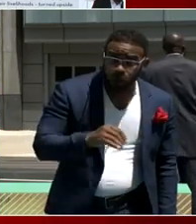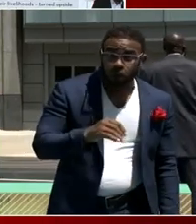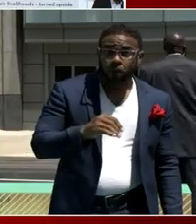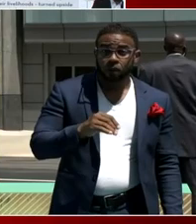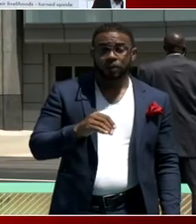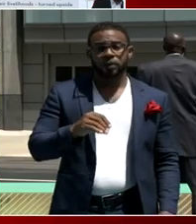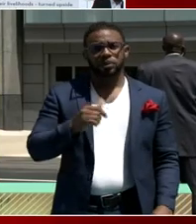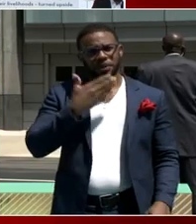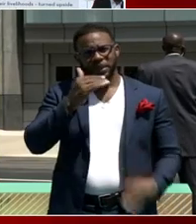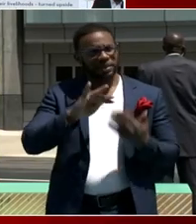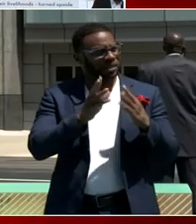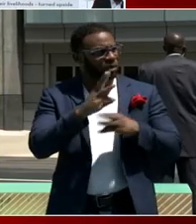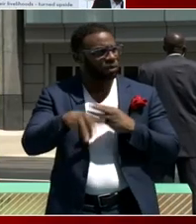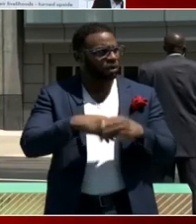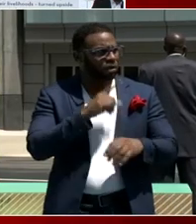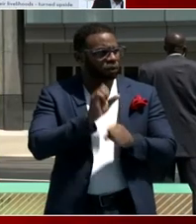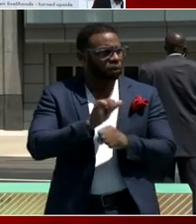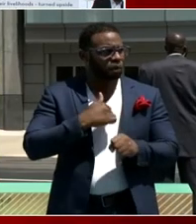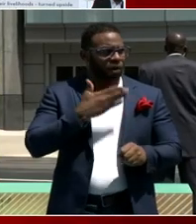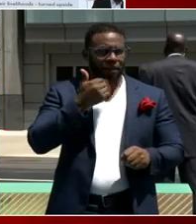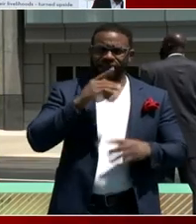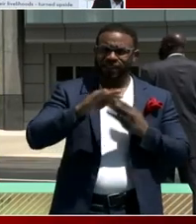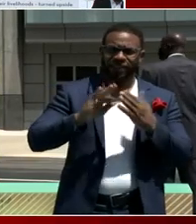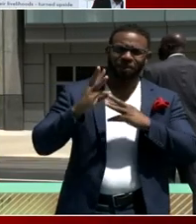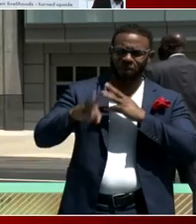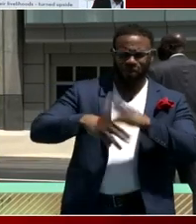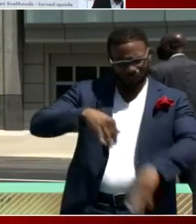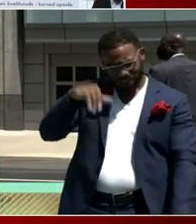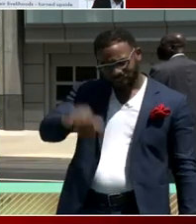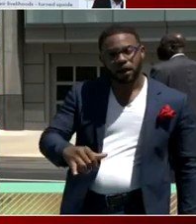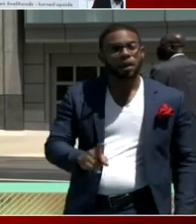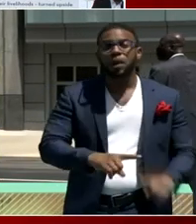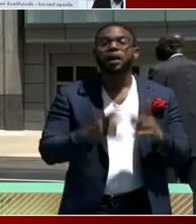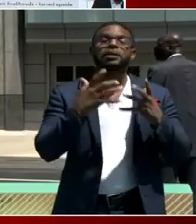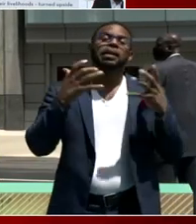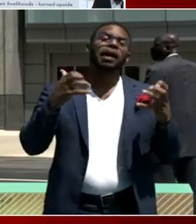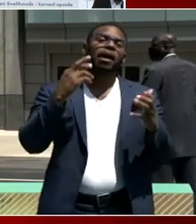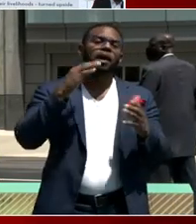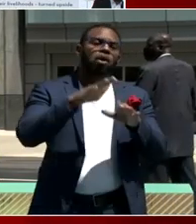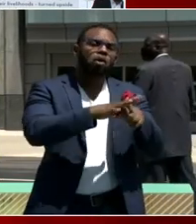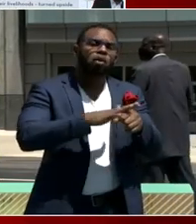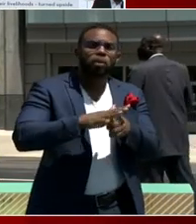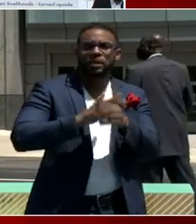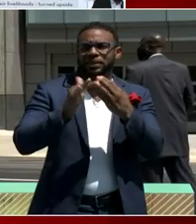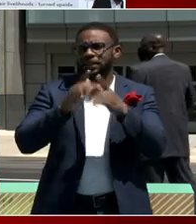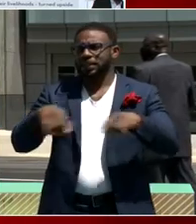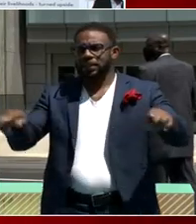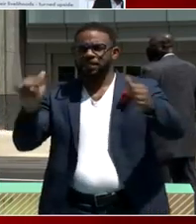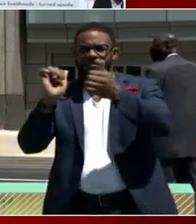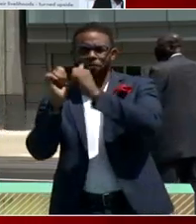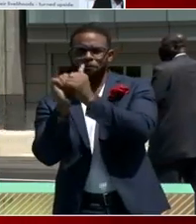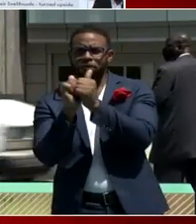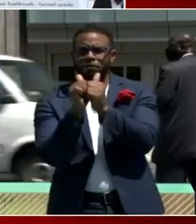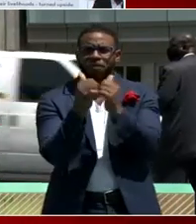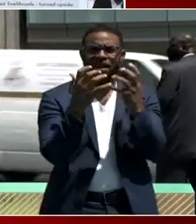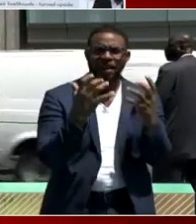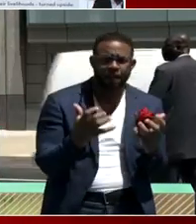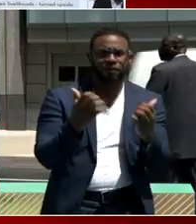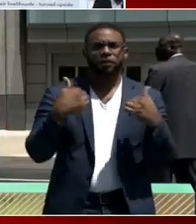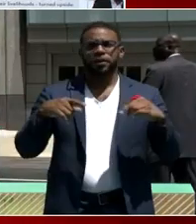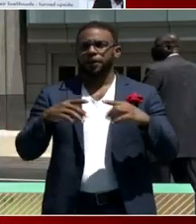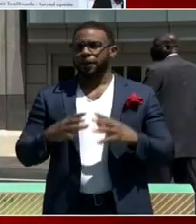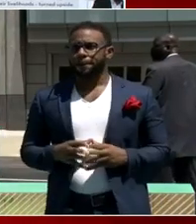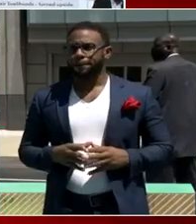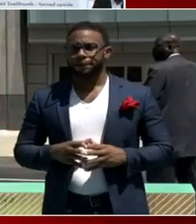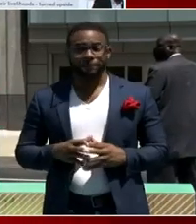to the best city in the world. It's true, we're the best city in the world. But there are a lot of regions and cities out there right now competing with